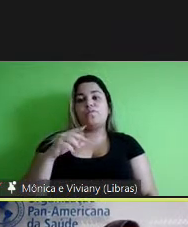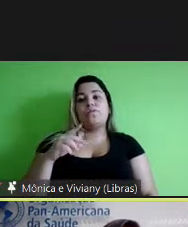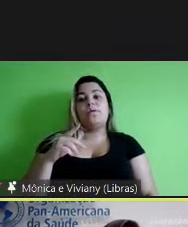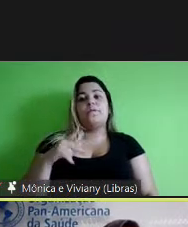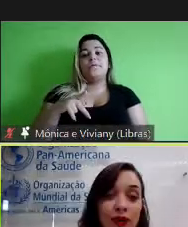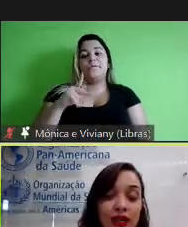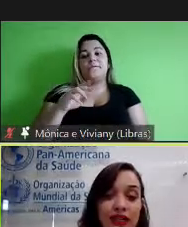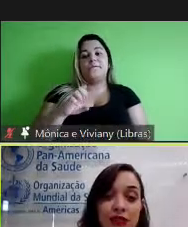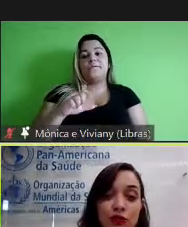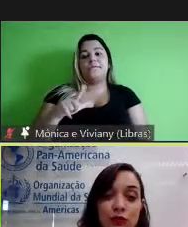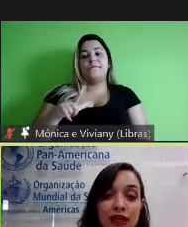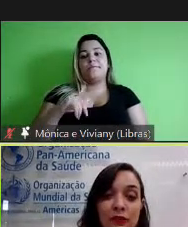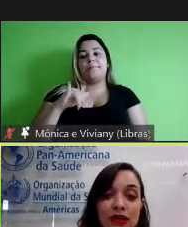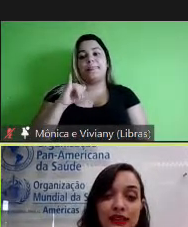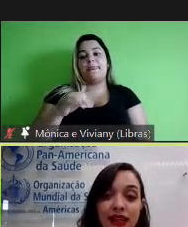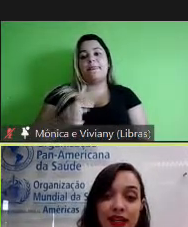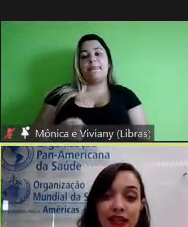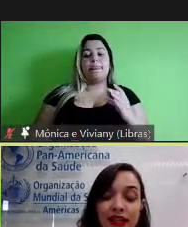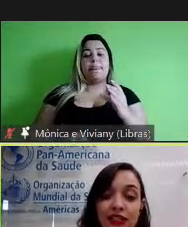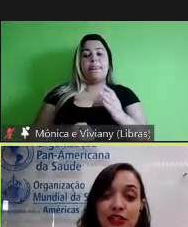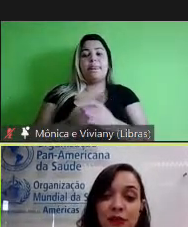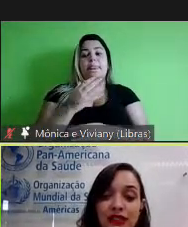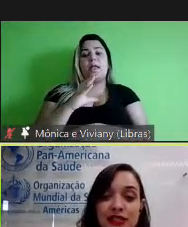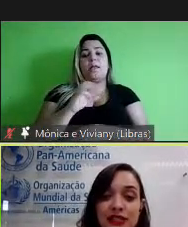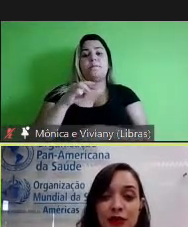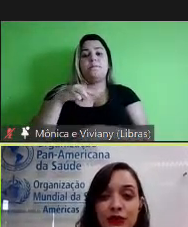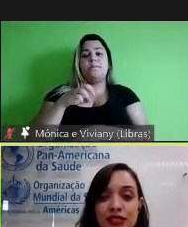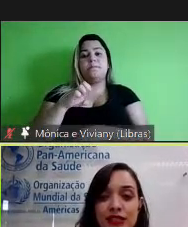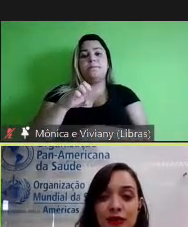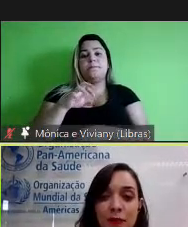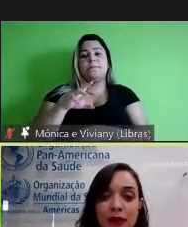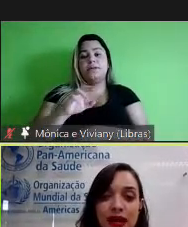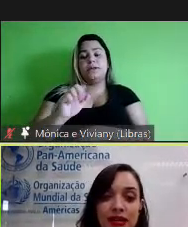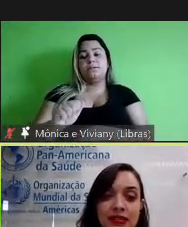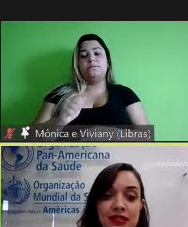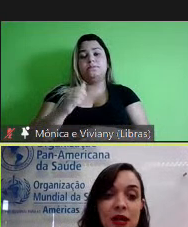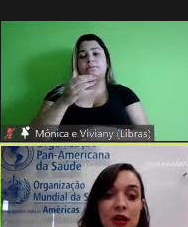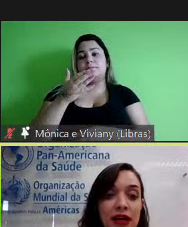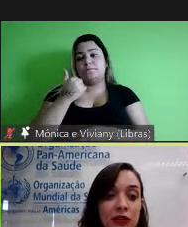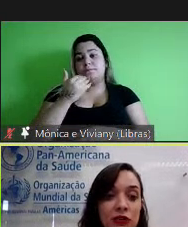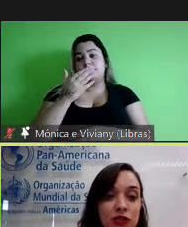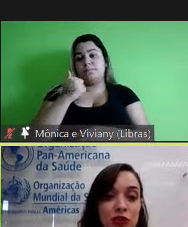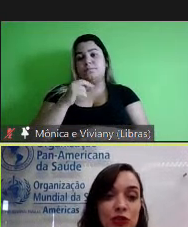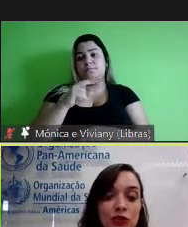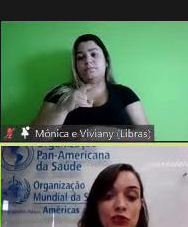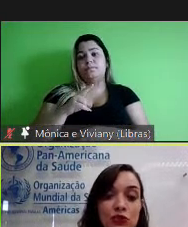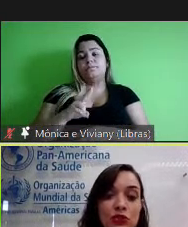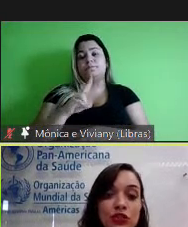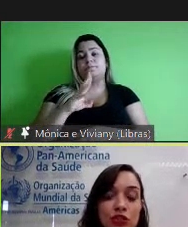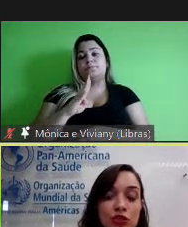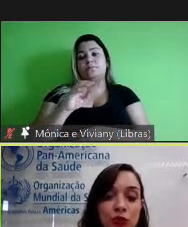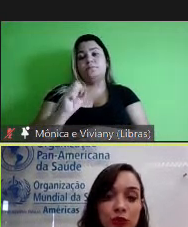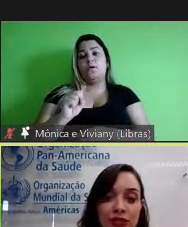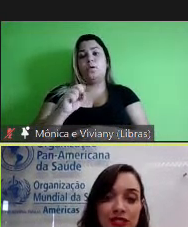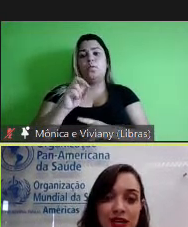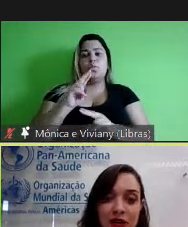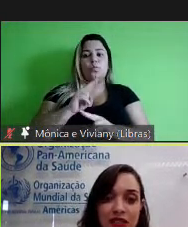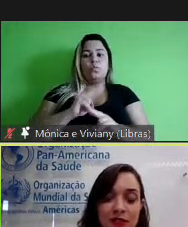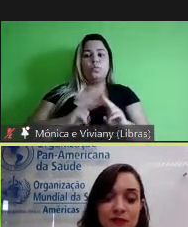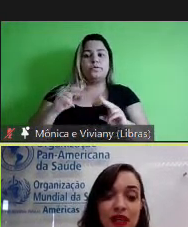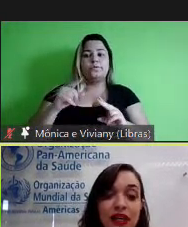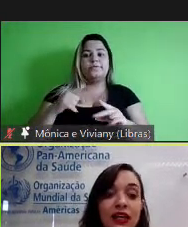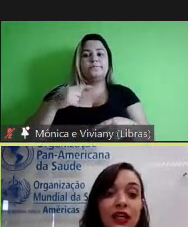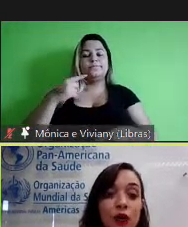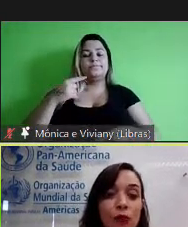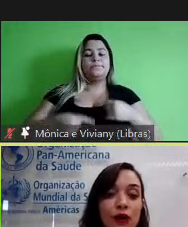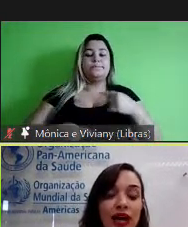Another question for Kelly, is it fundamental to create a technical chamber of food and nutrition in APS so that the